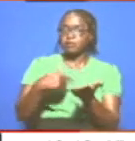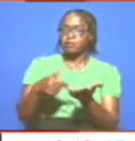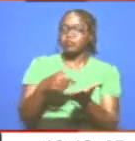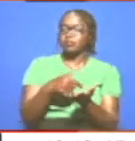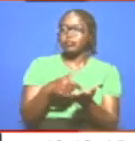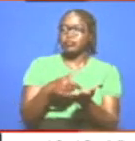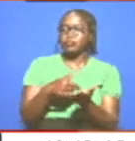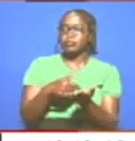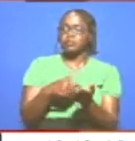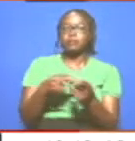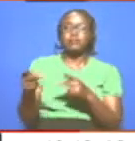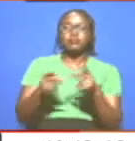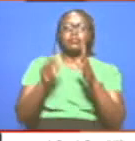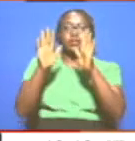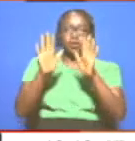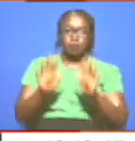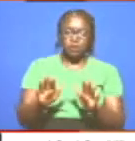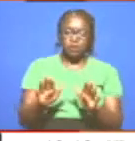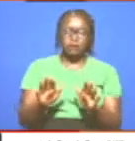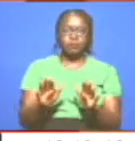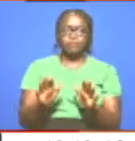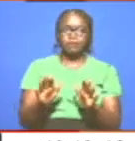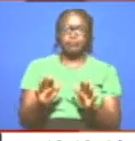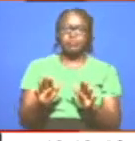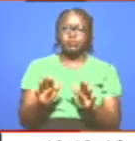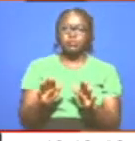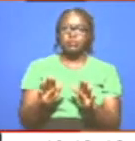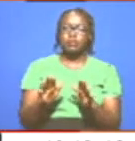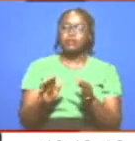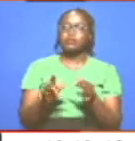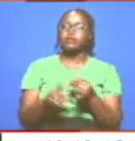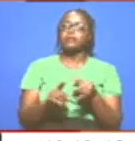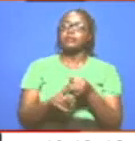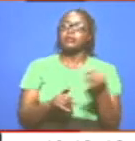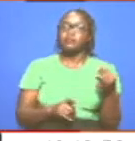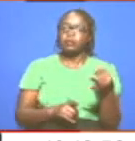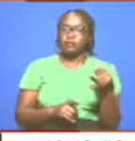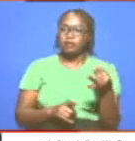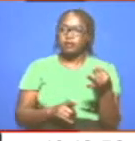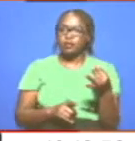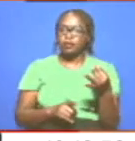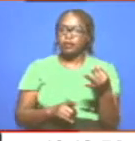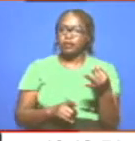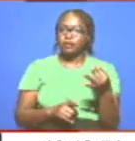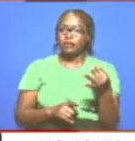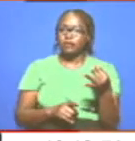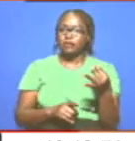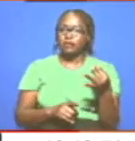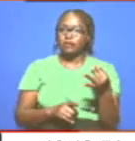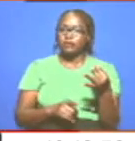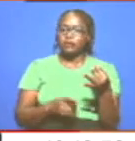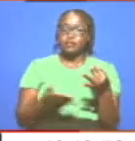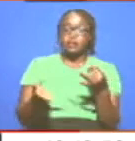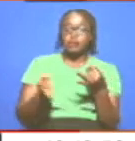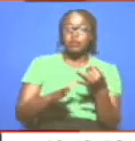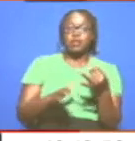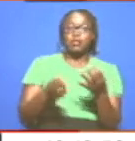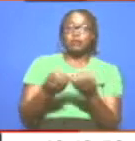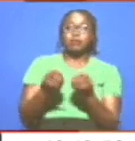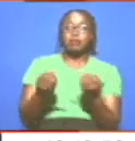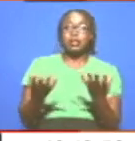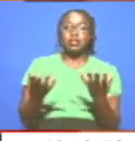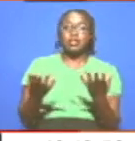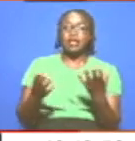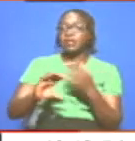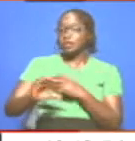that is very important, yeah? And secondly, we need to bring back the major counties. They